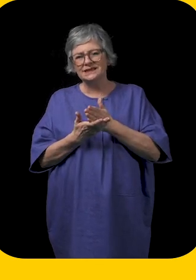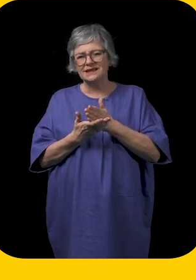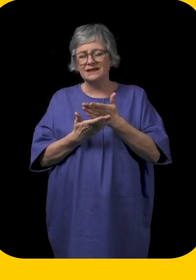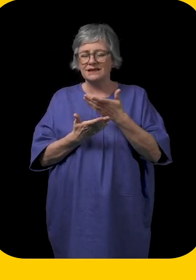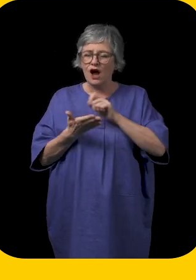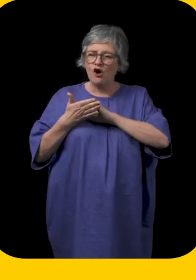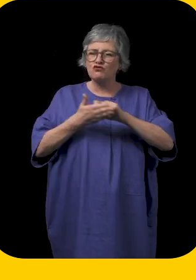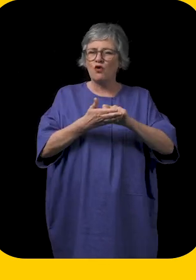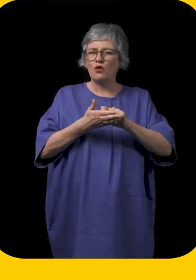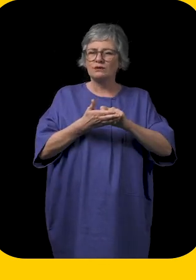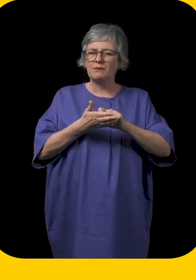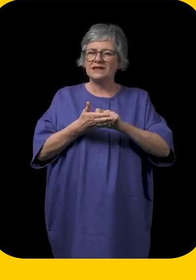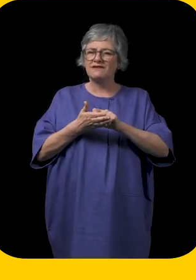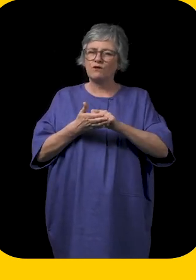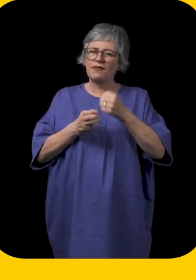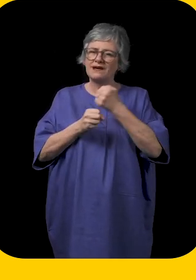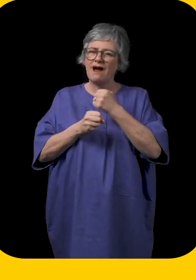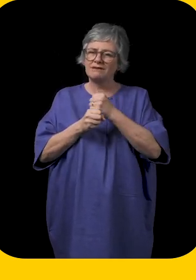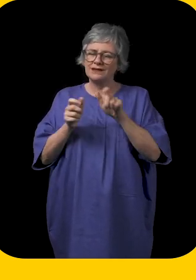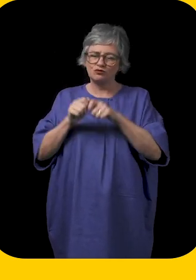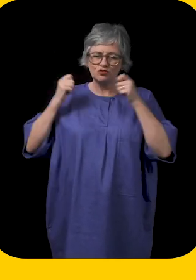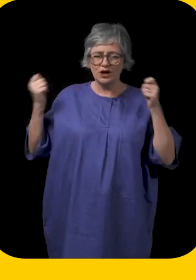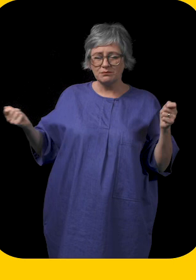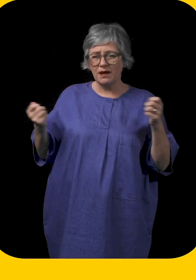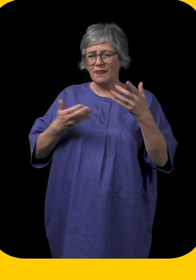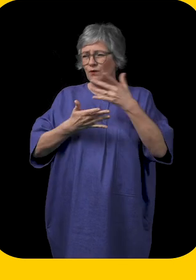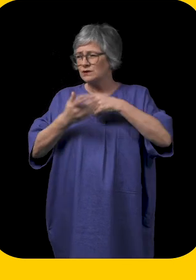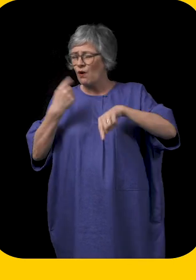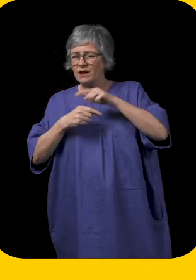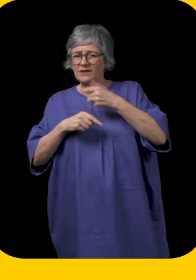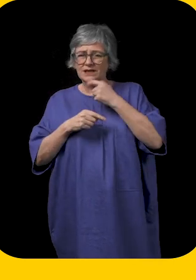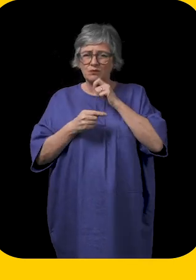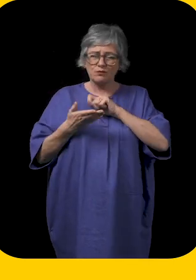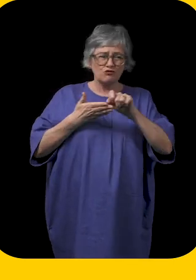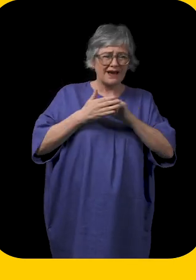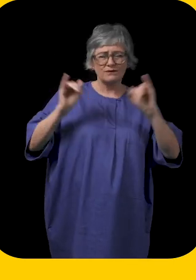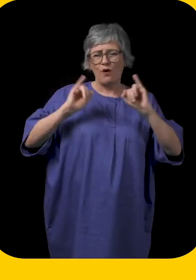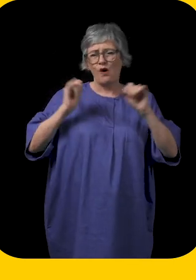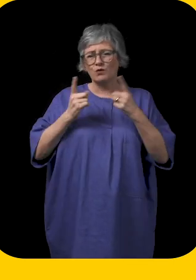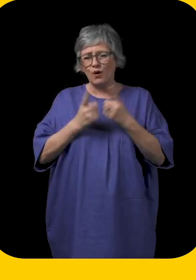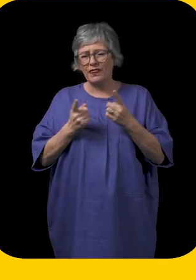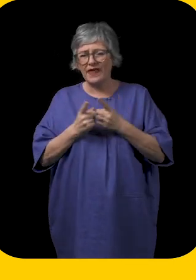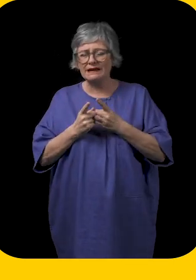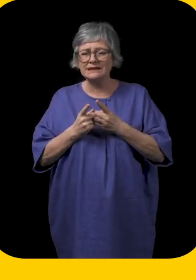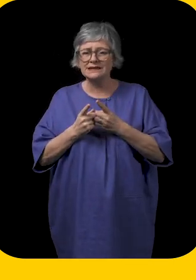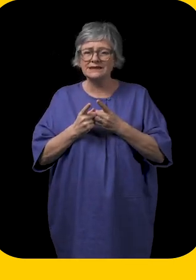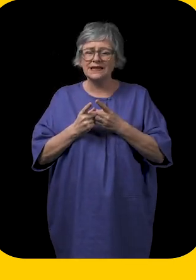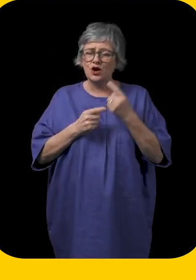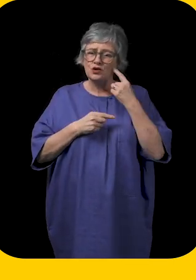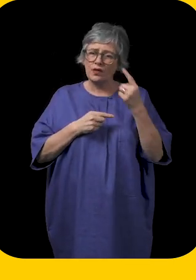do. I do. I mean, I wrote once a piece for The Guardian, and there was this huge backlash, and there was all these people writing horrible